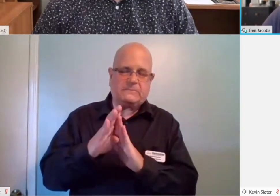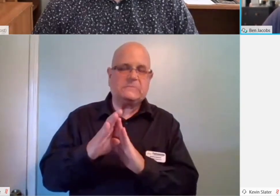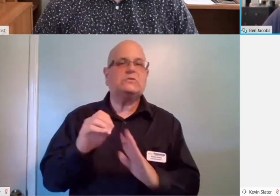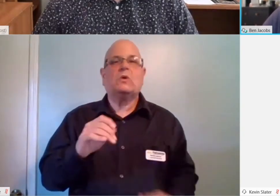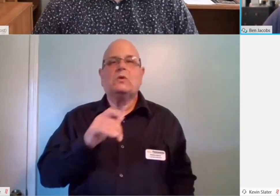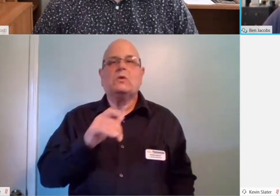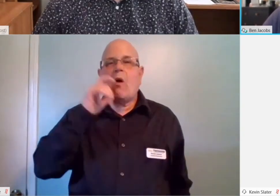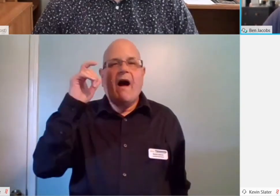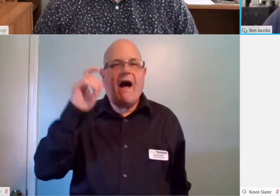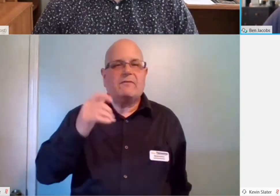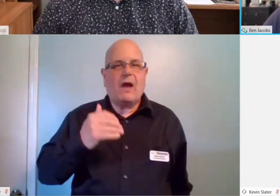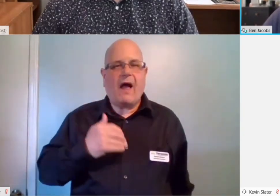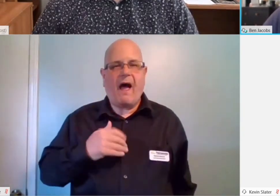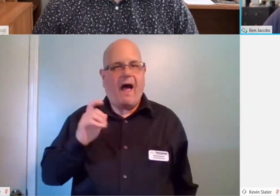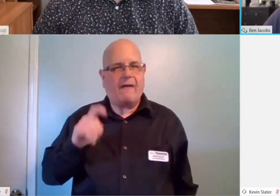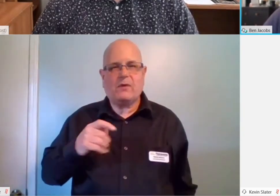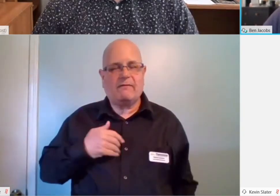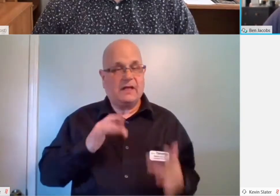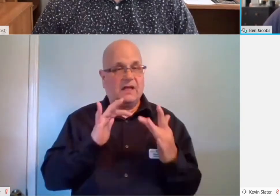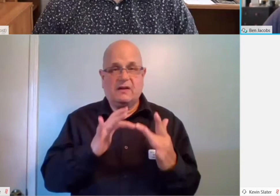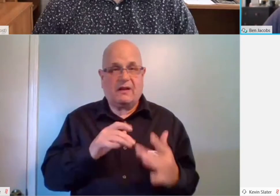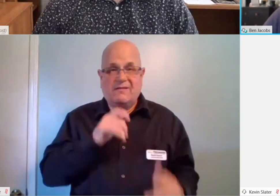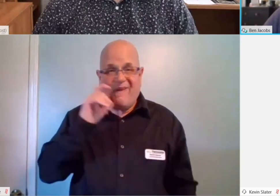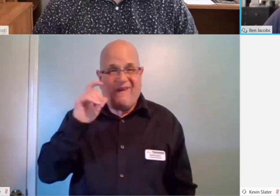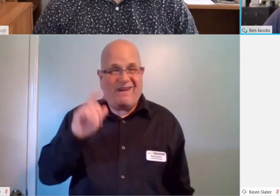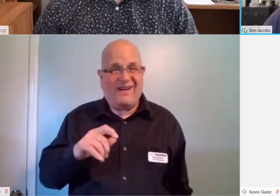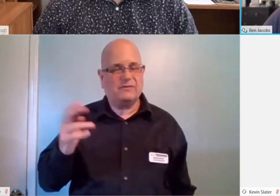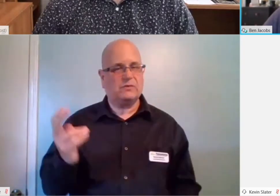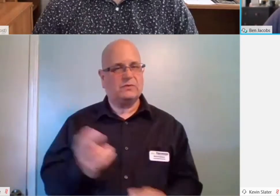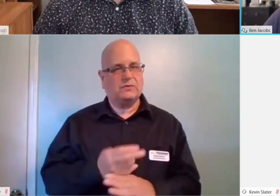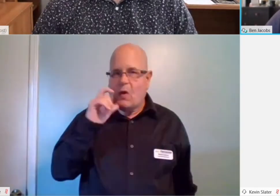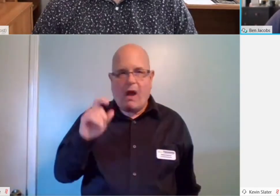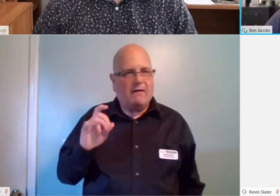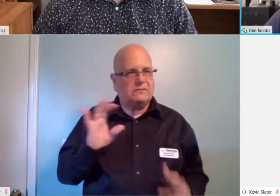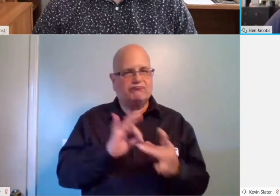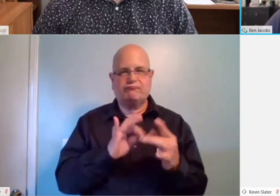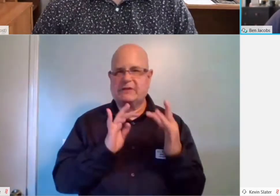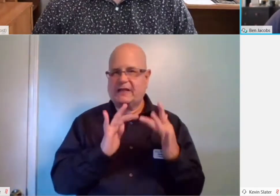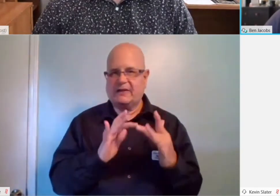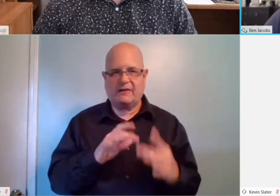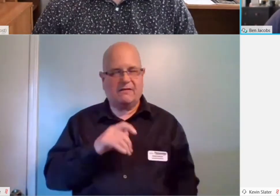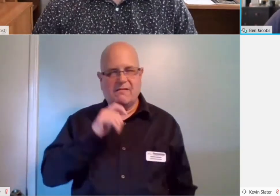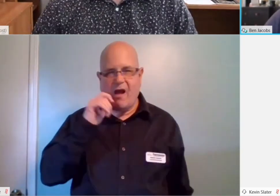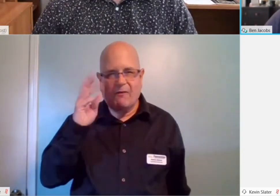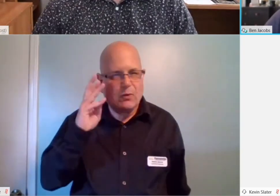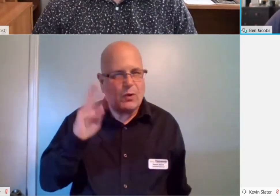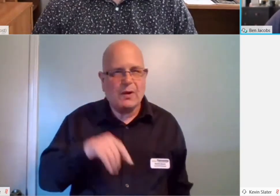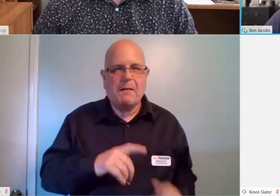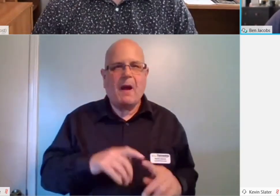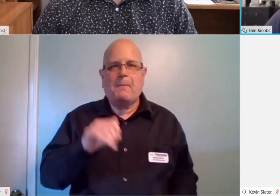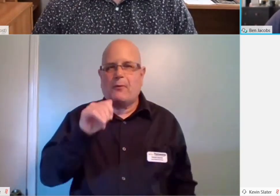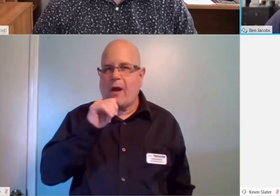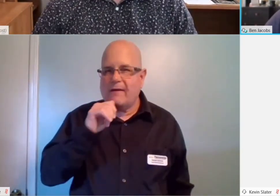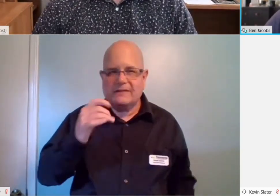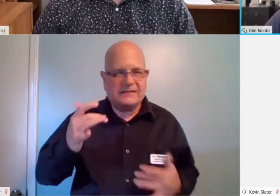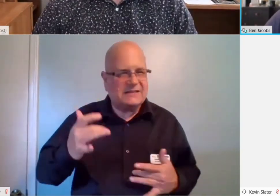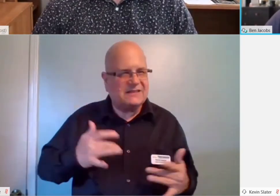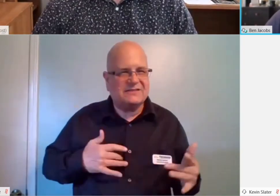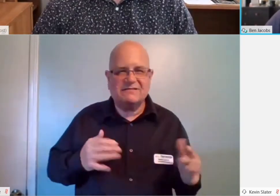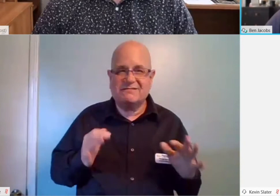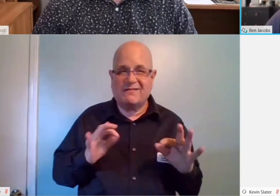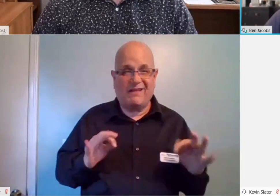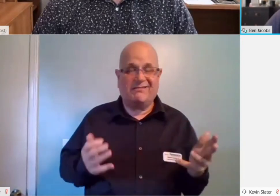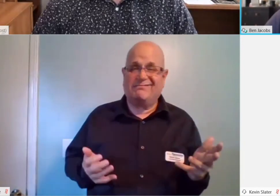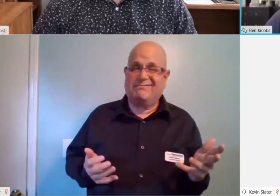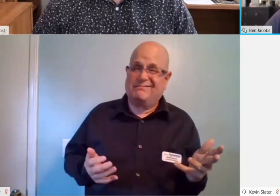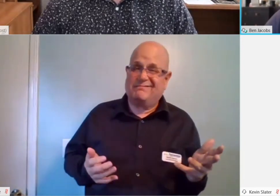have to have an internet connection in order to use a smart speaker. You don't have to worry about any privacy concerns or anything like